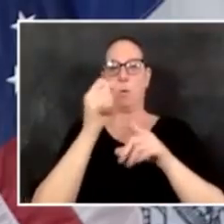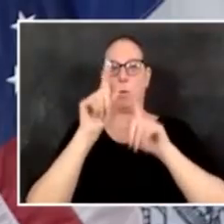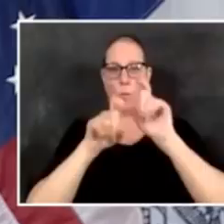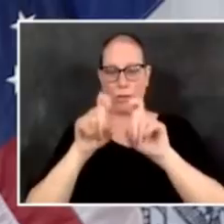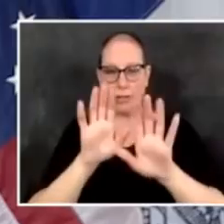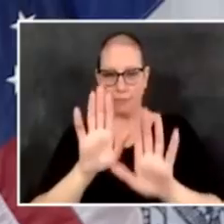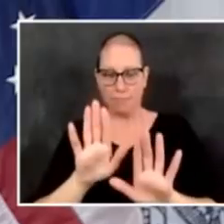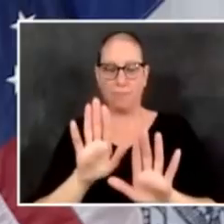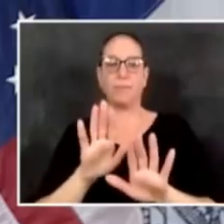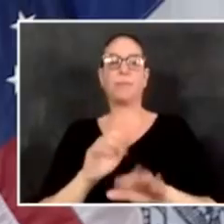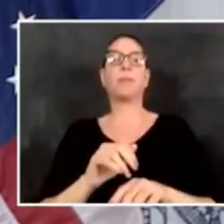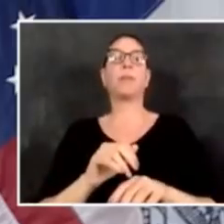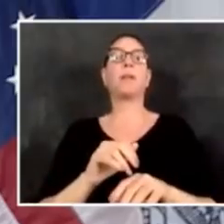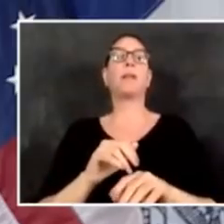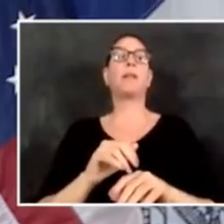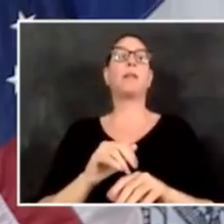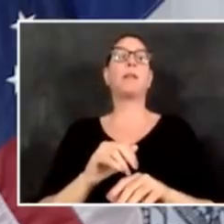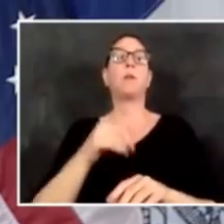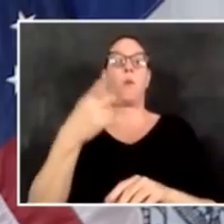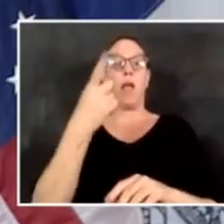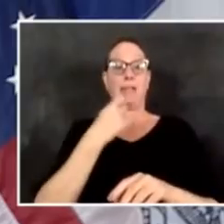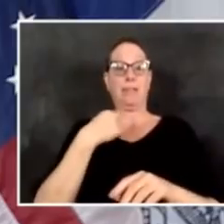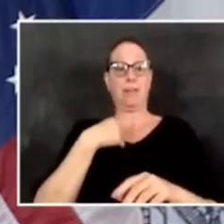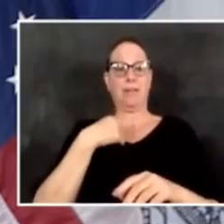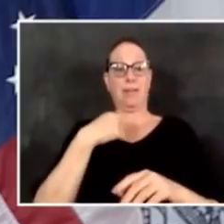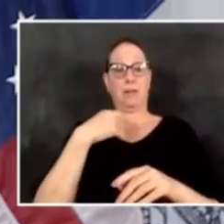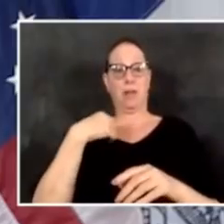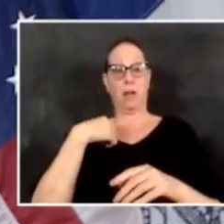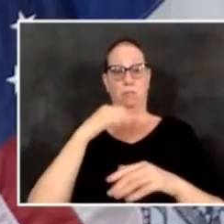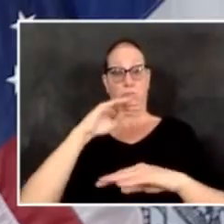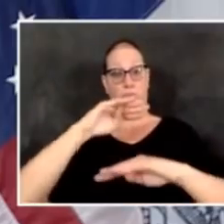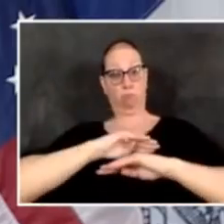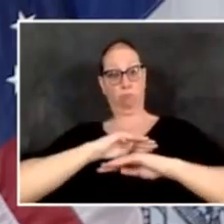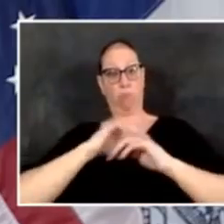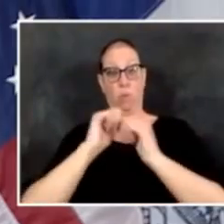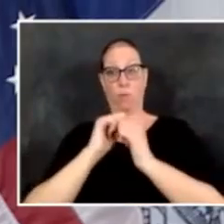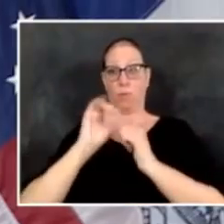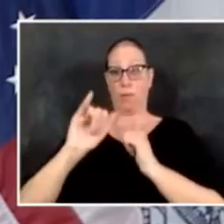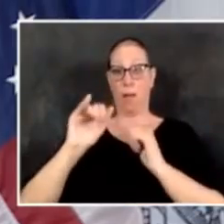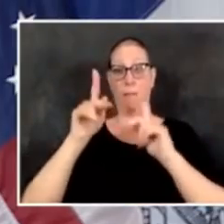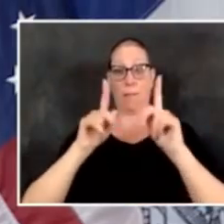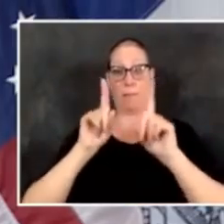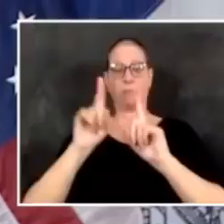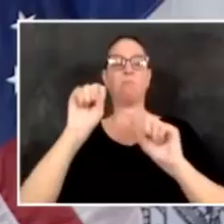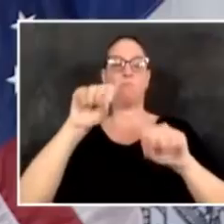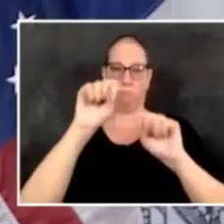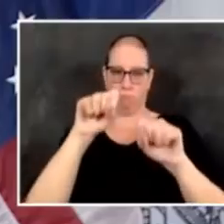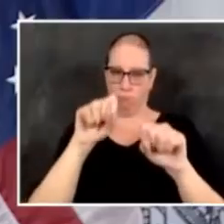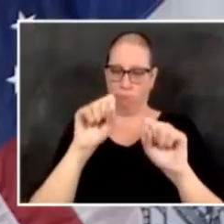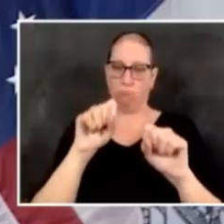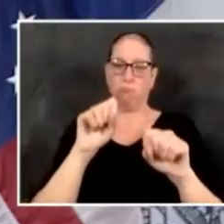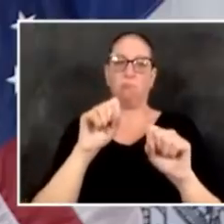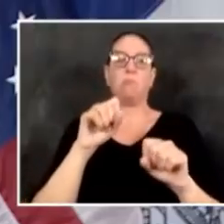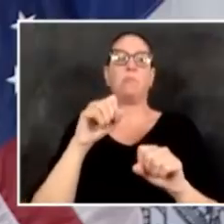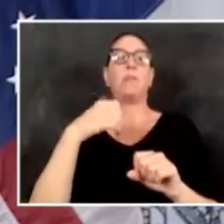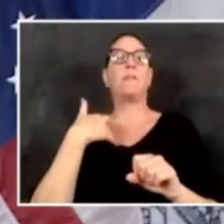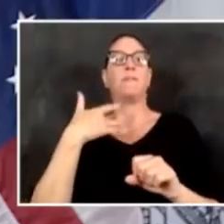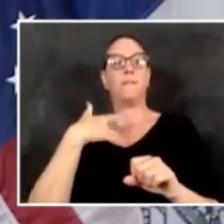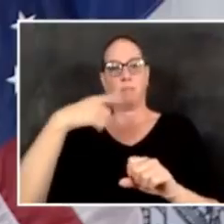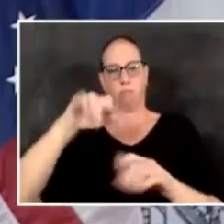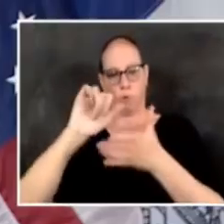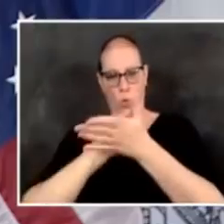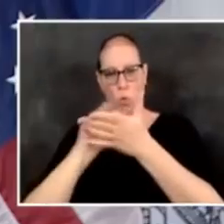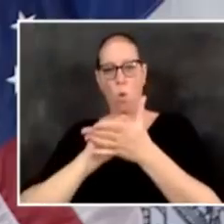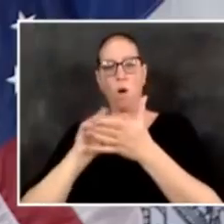I am very impressed by what New Yorkers are doing, Marcia, in terms of staying at home to the maximum extent possible,